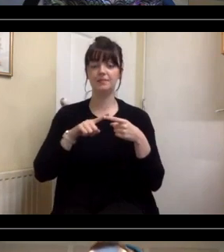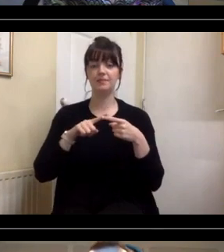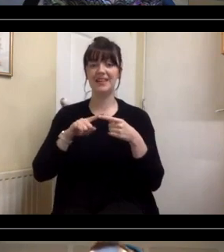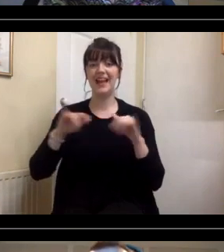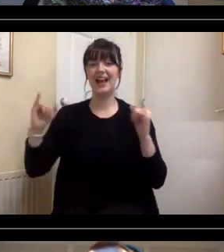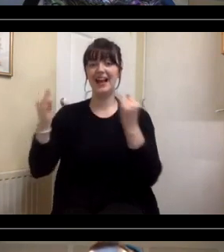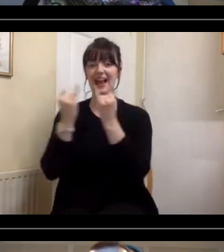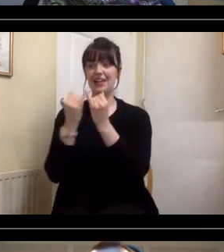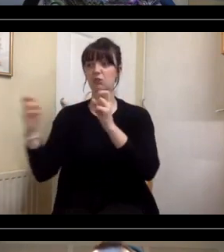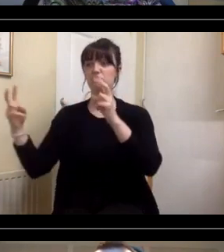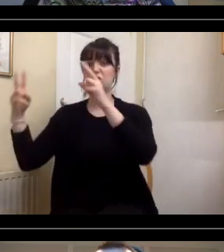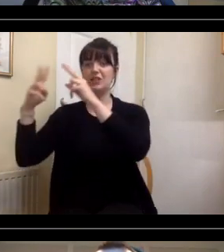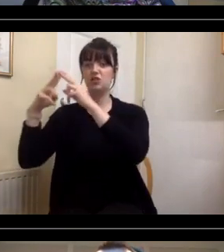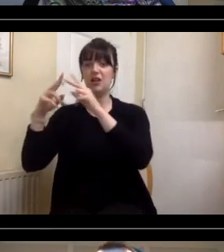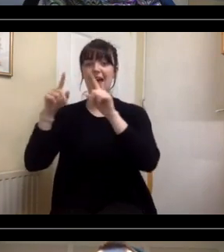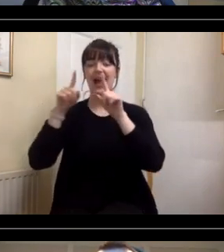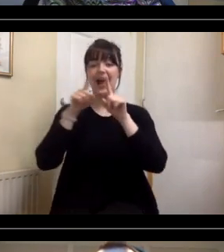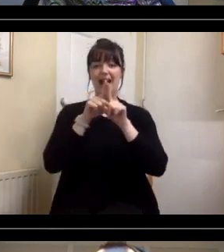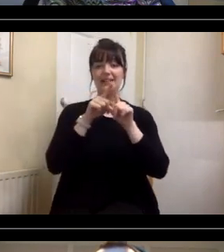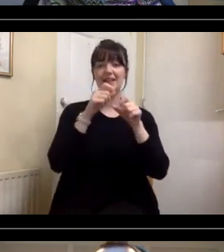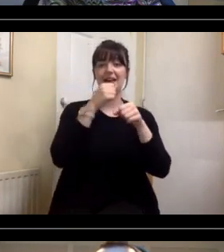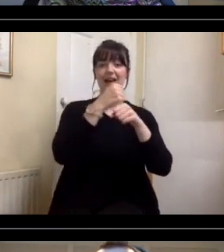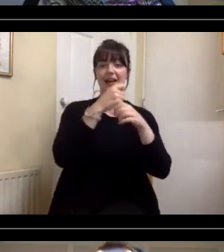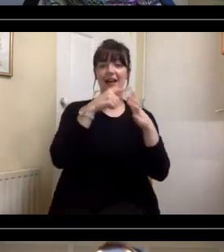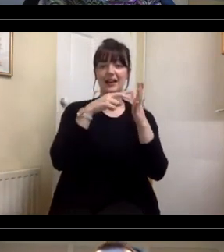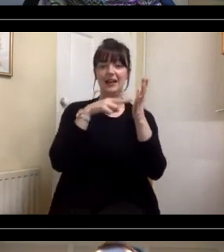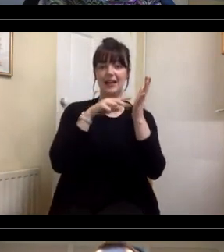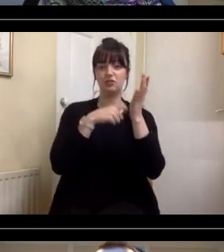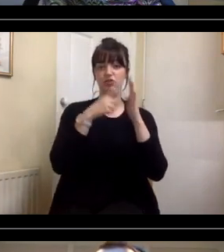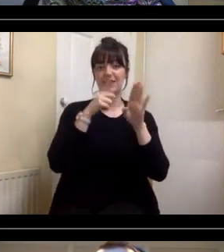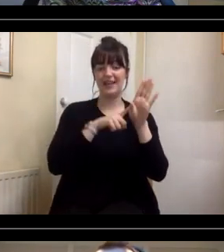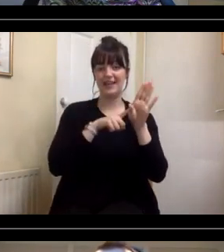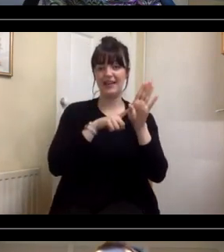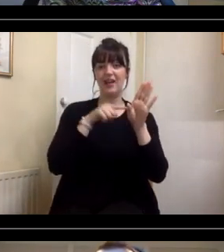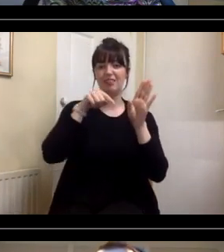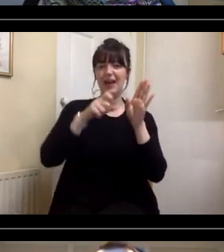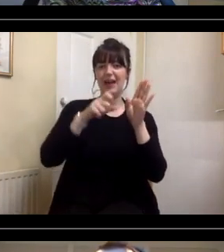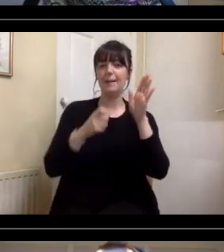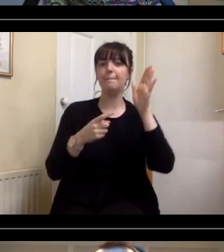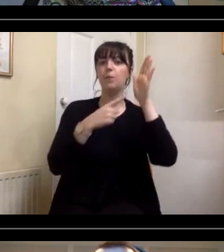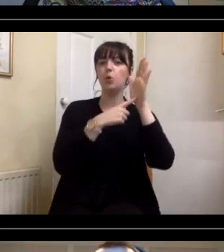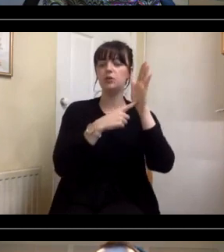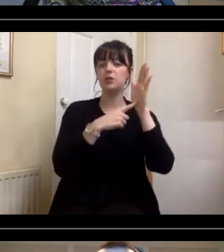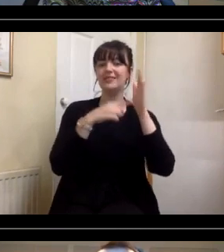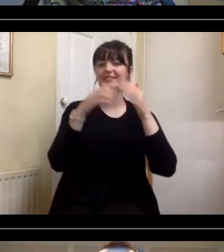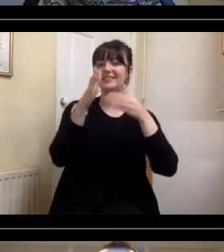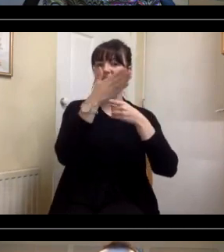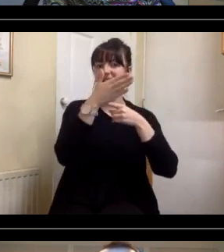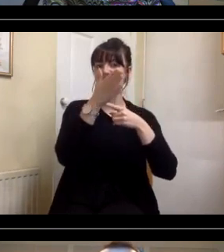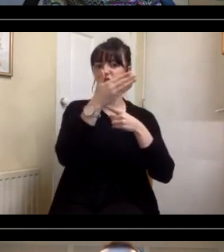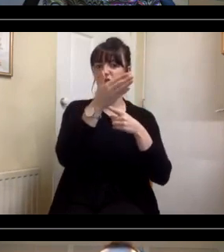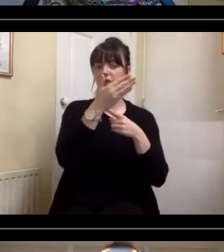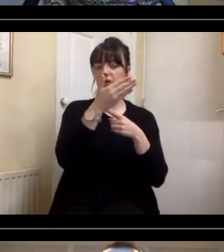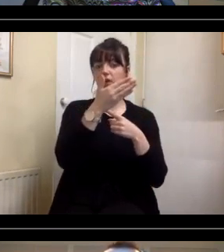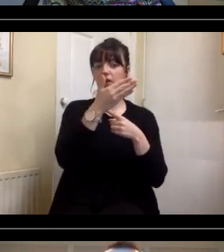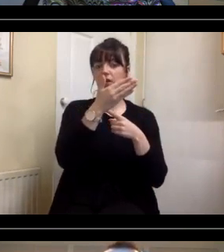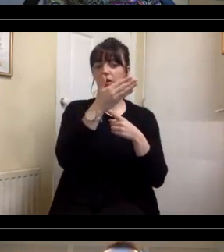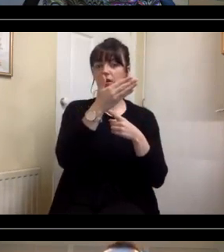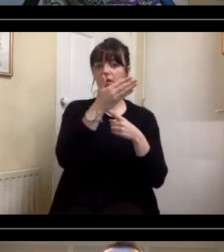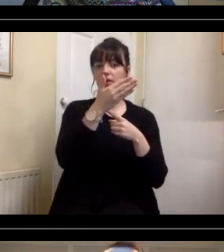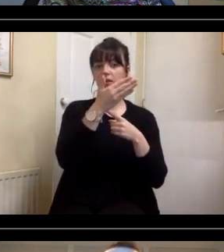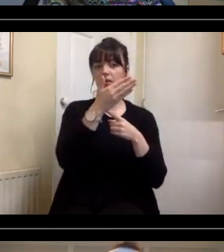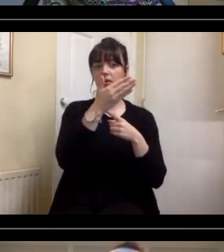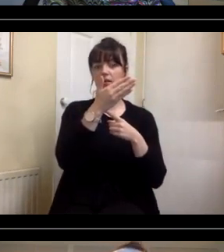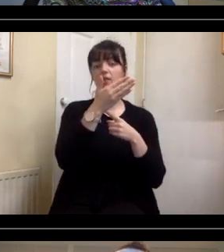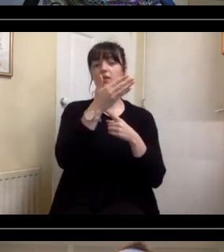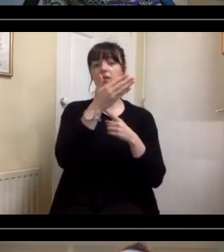a proposed gantry. The gantry has important signage and variable message signage on it for users of